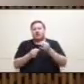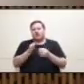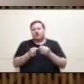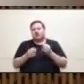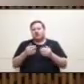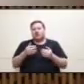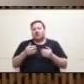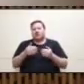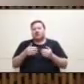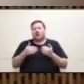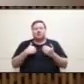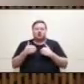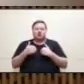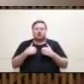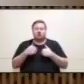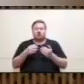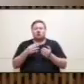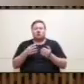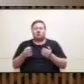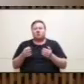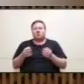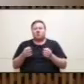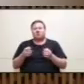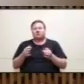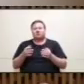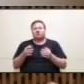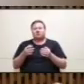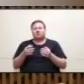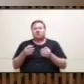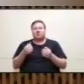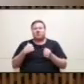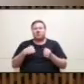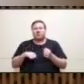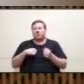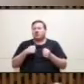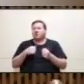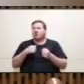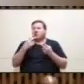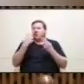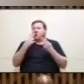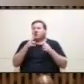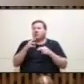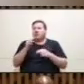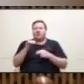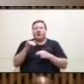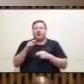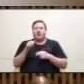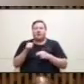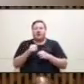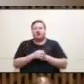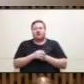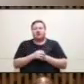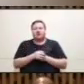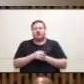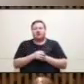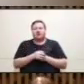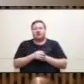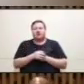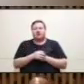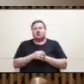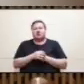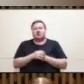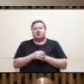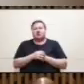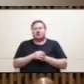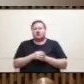municipality. Now, the other question which was asked by Honorable Maima is the vacancy rate which was